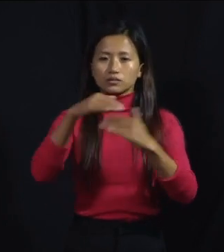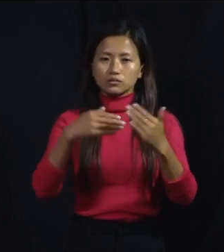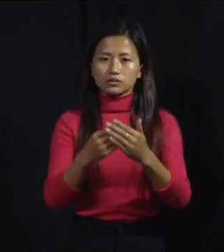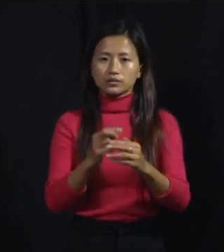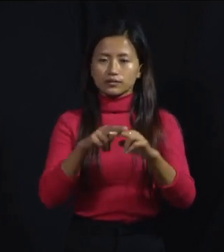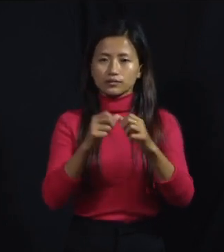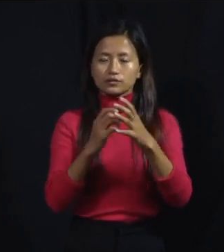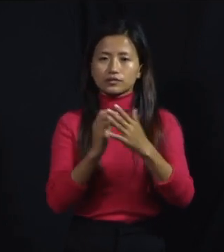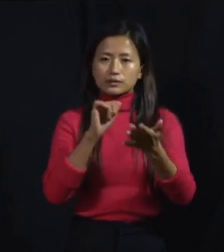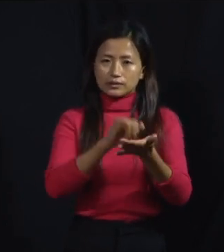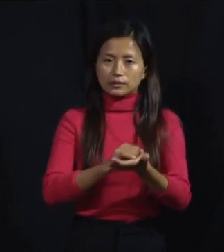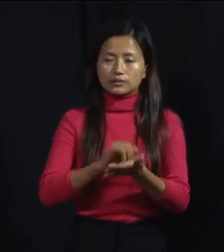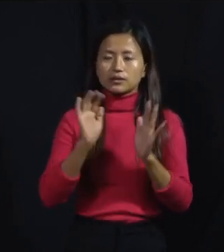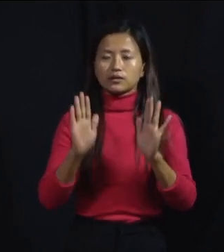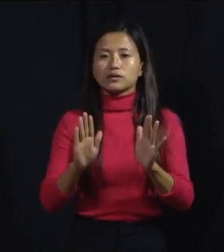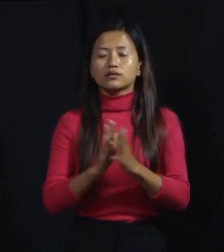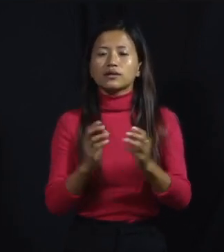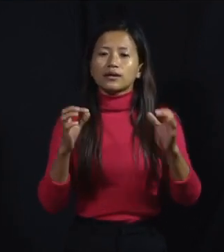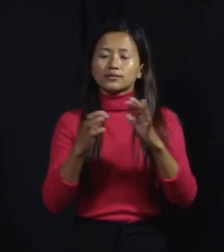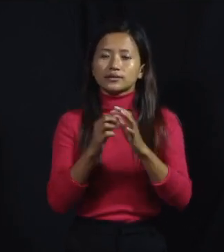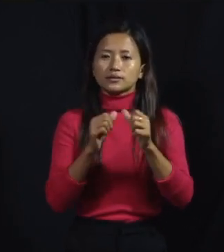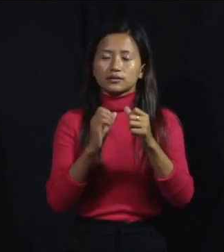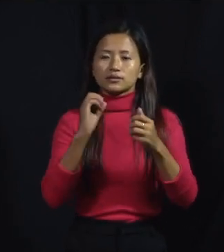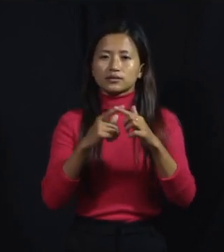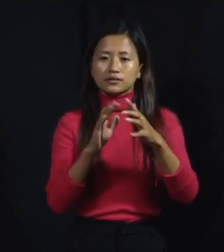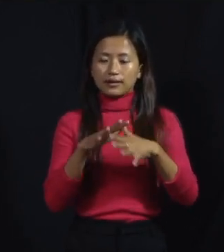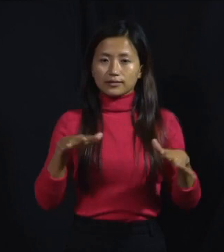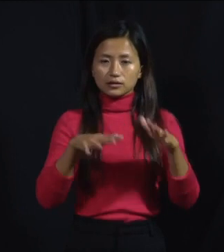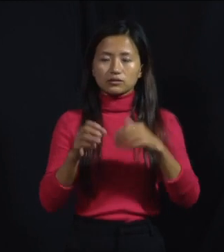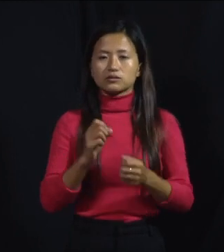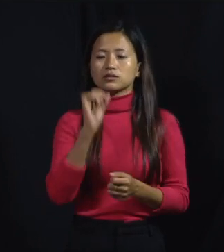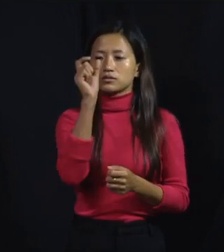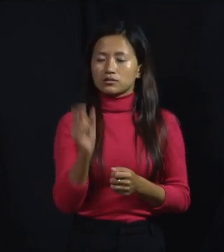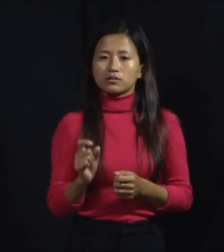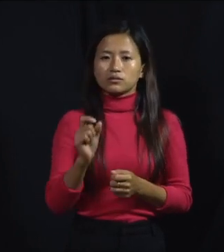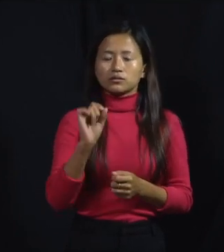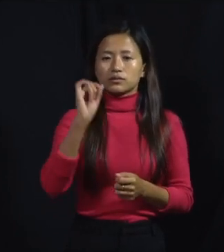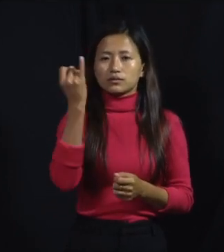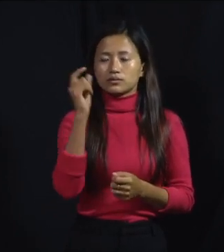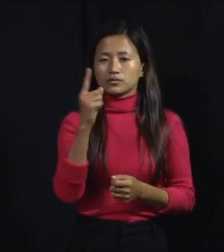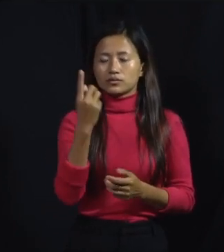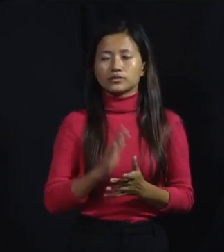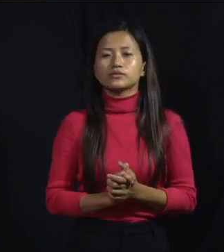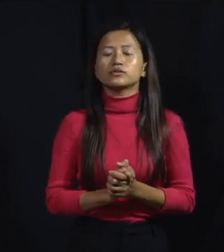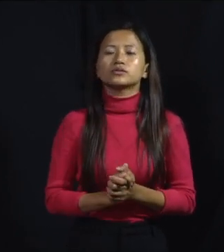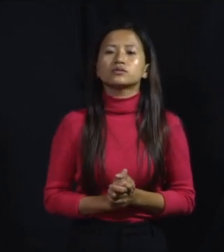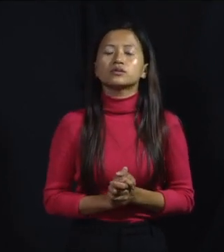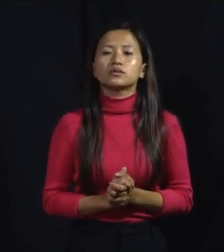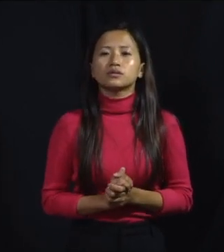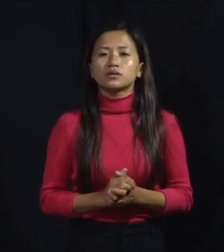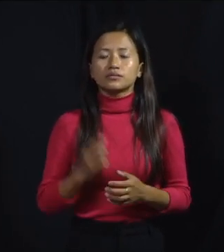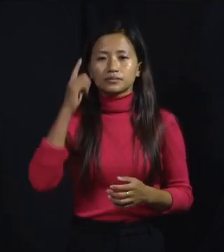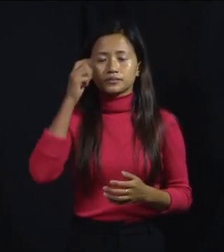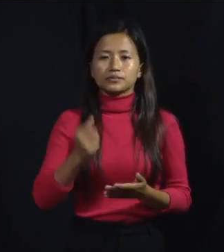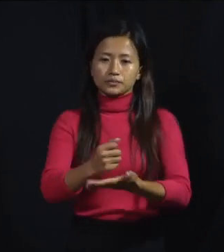the factors that have acted on the individual. So whatever factors that are acting upon the individual